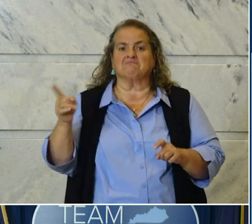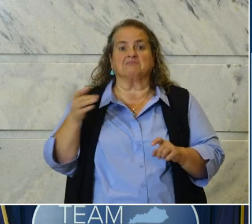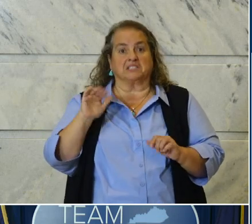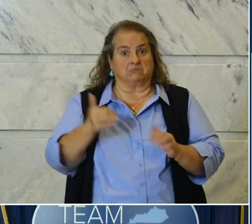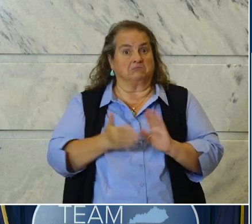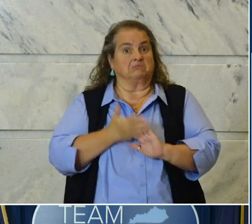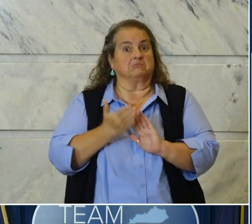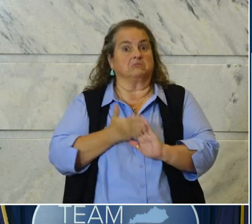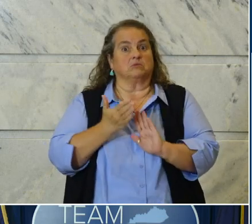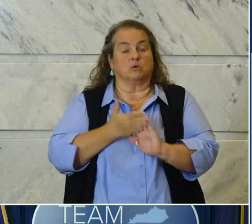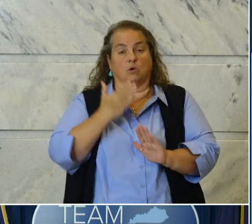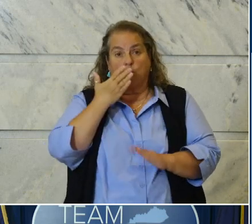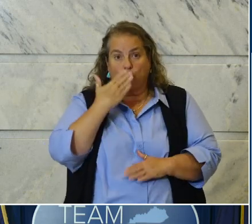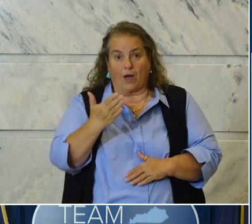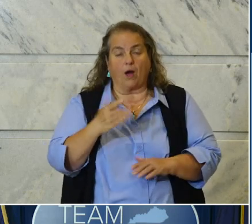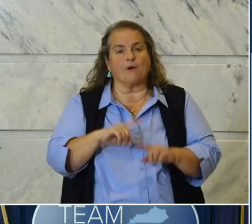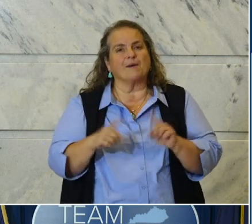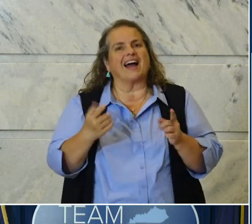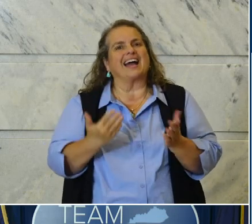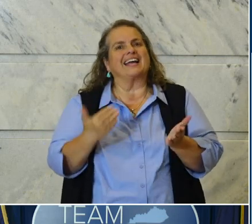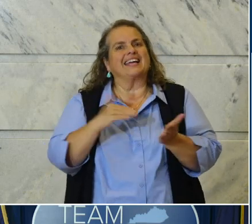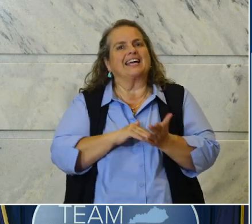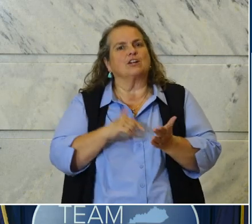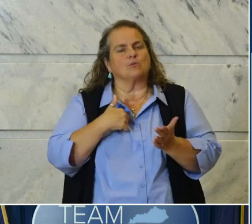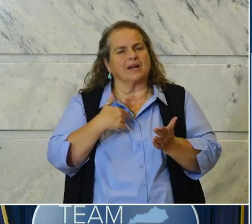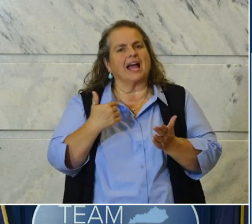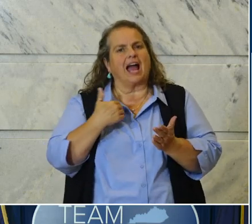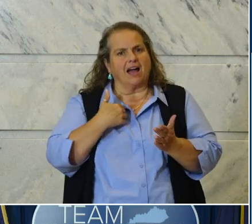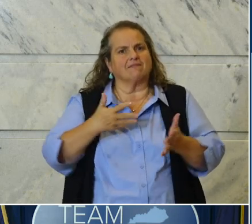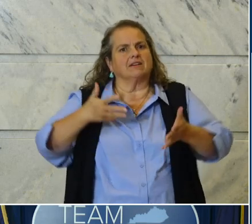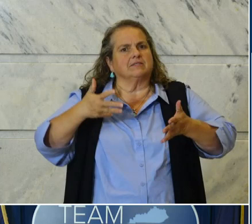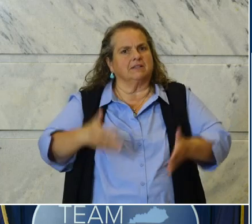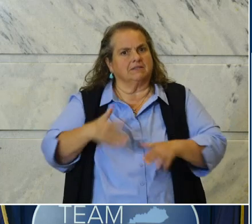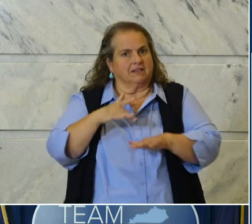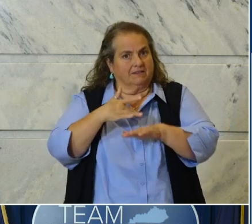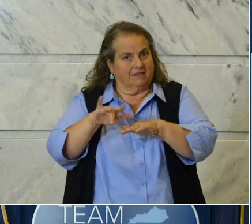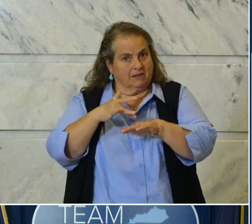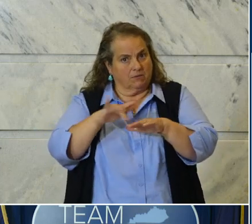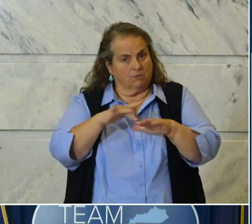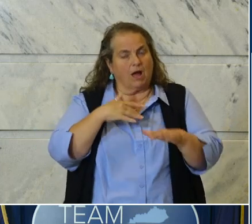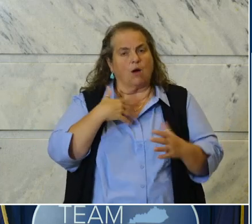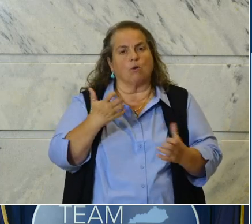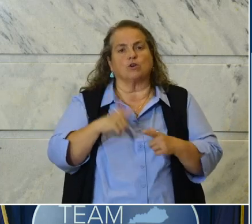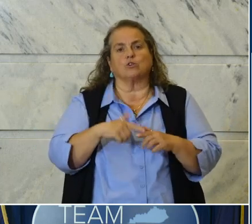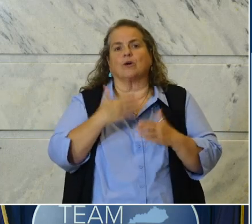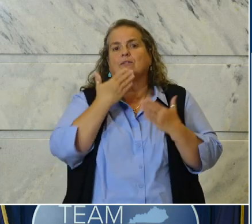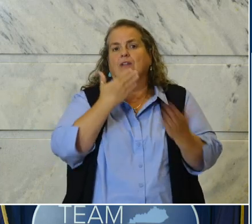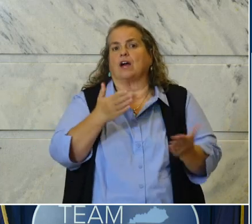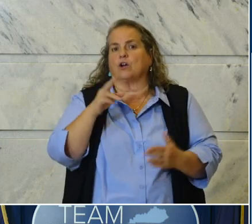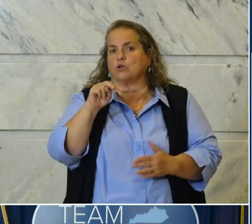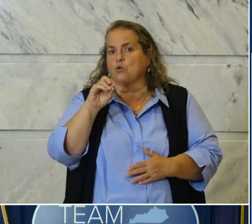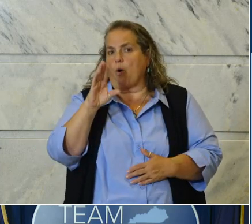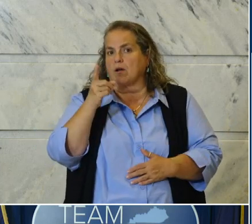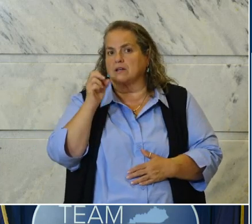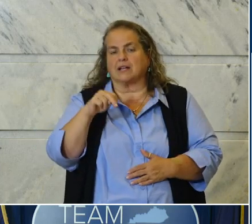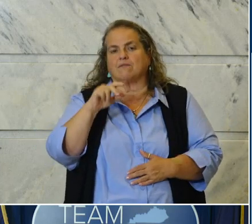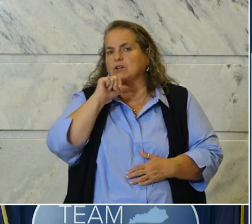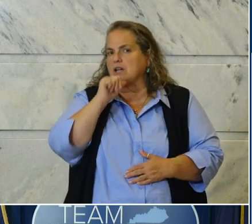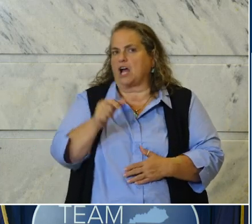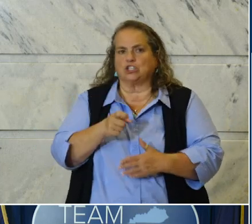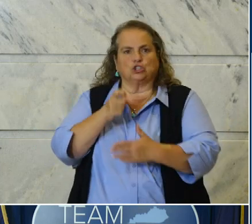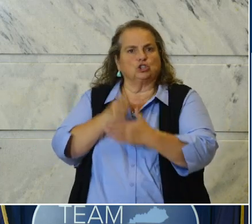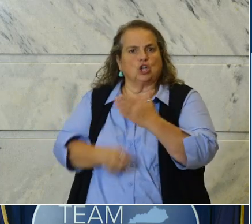but again, we have some excess capacity. I want to thank Norton for not charging the state